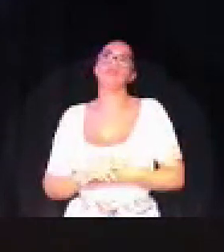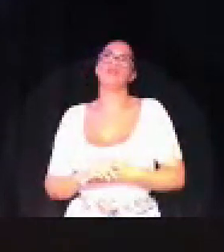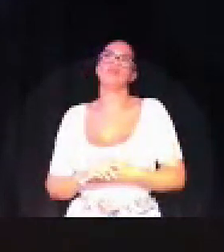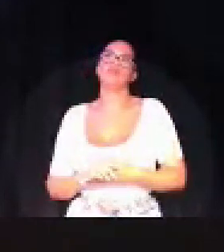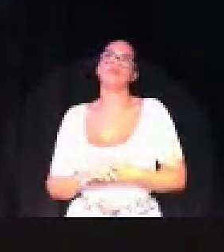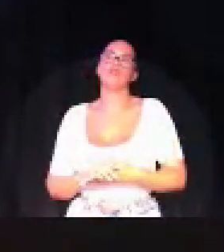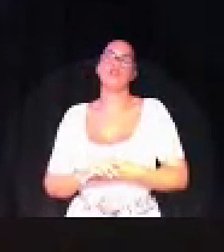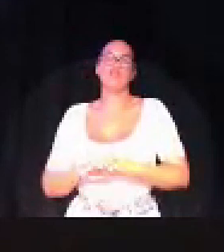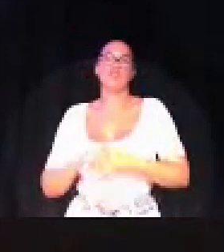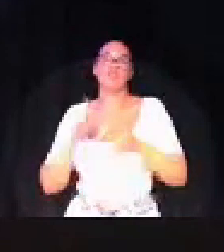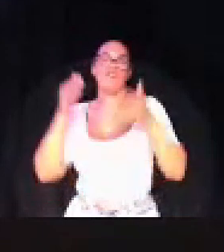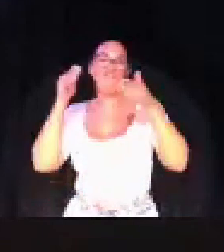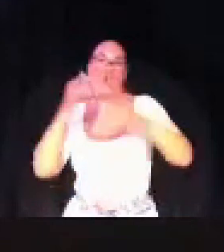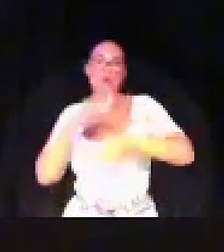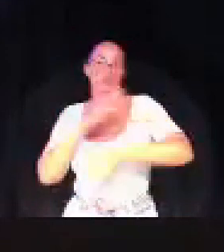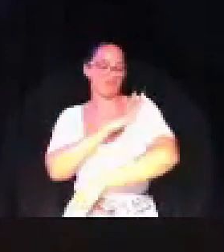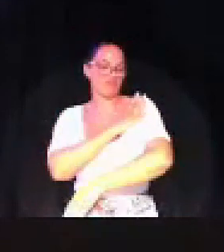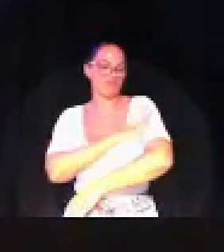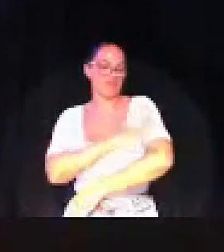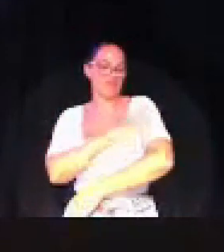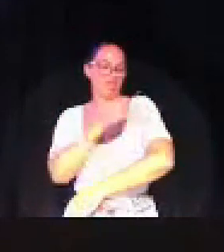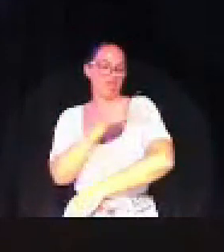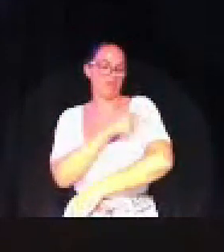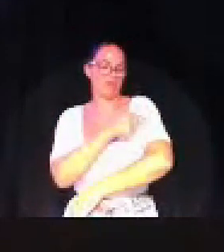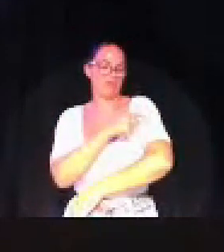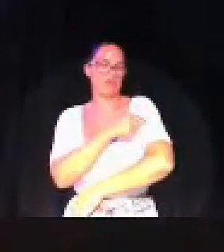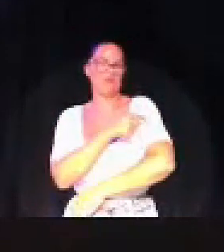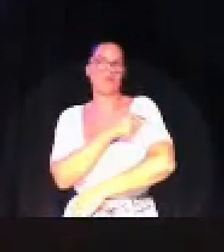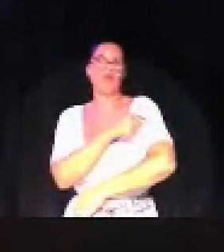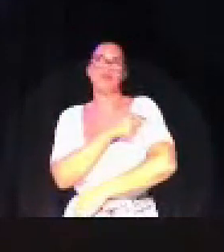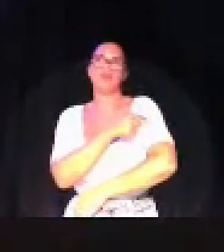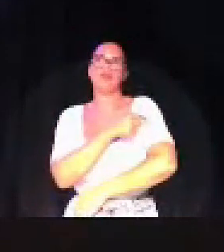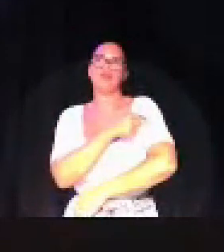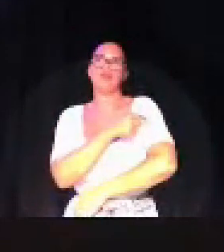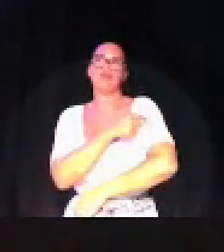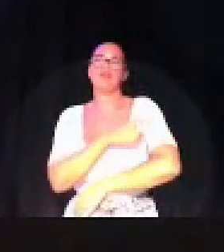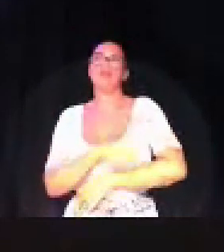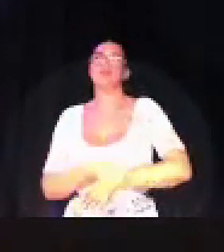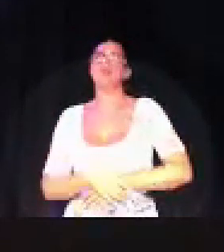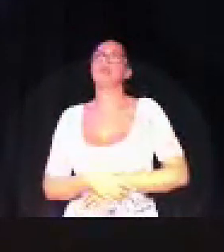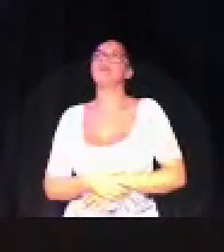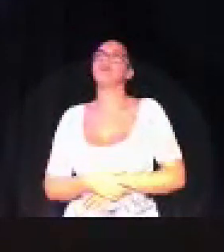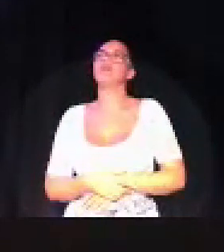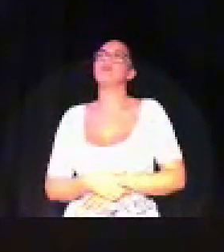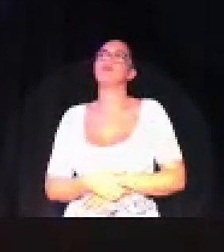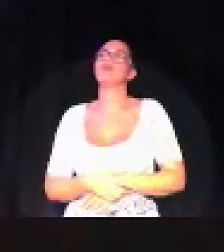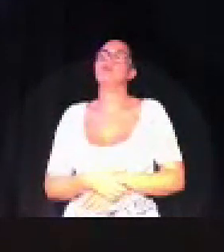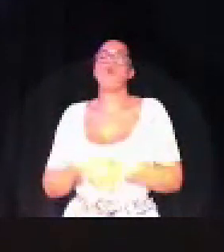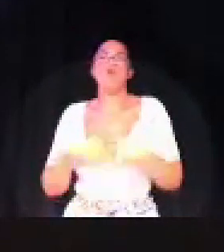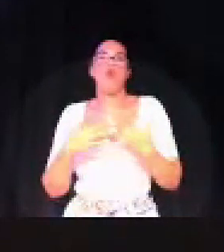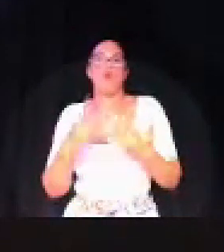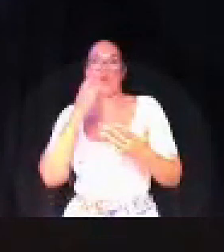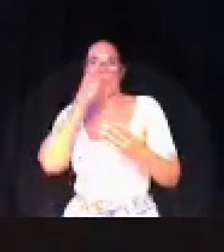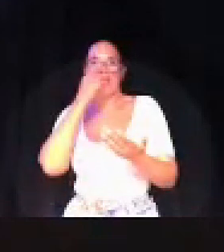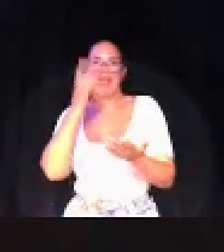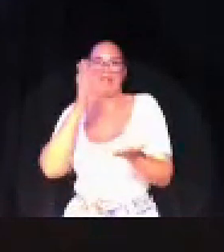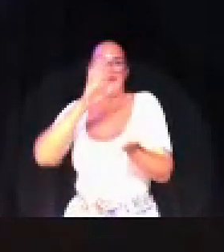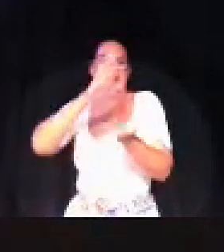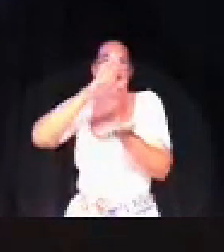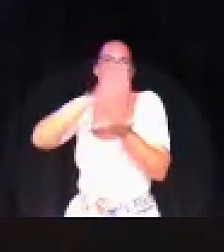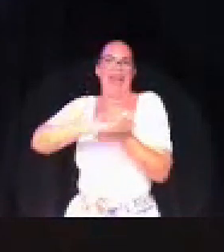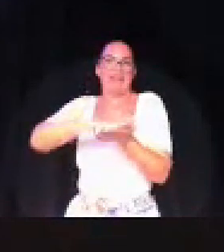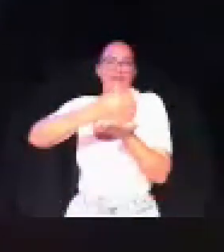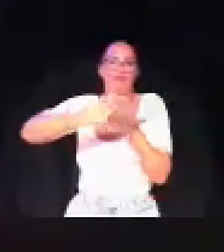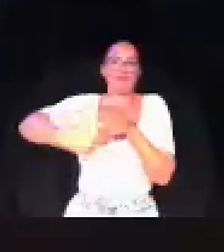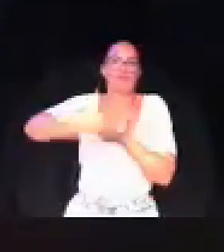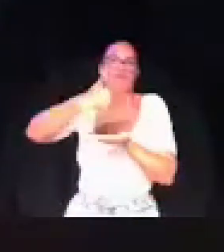these sensors, they can be, because I've made something that's maybe just like in a hand, and you have